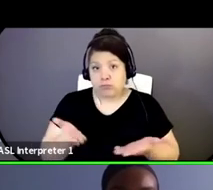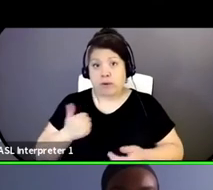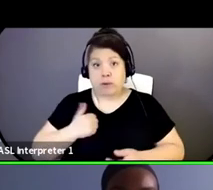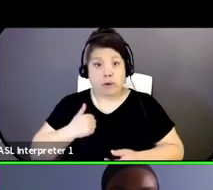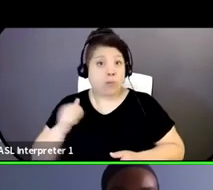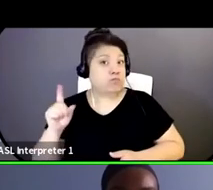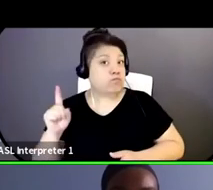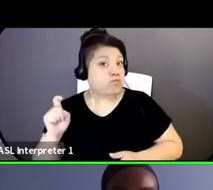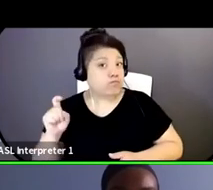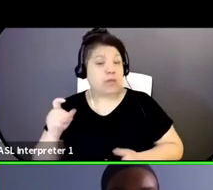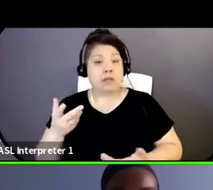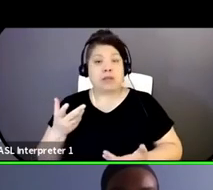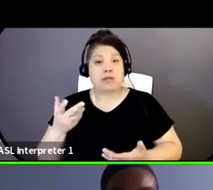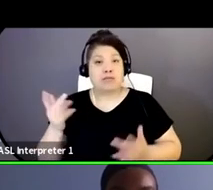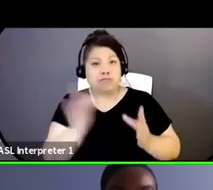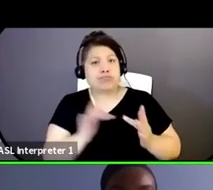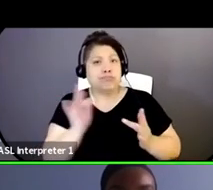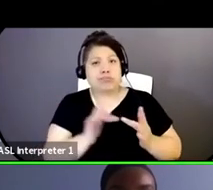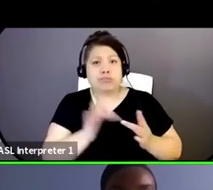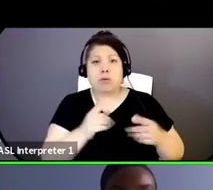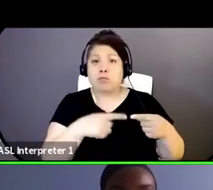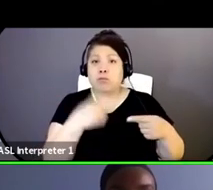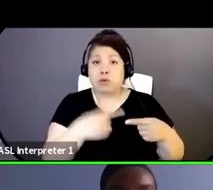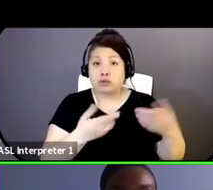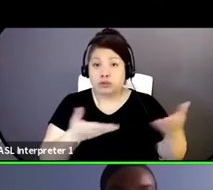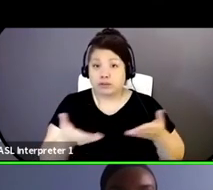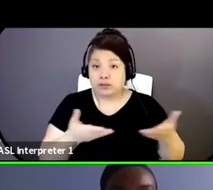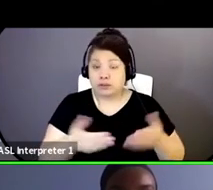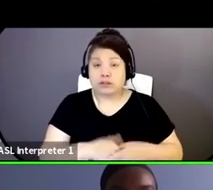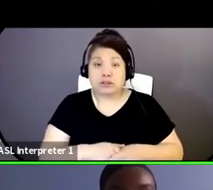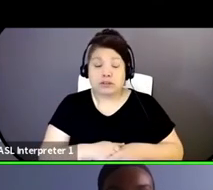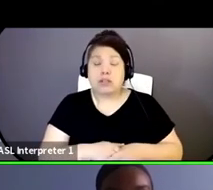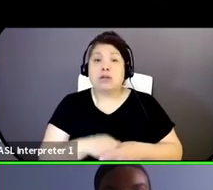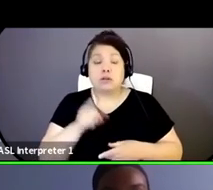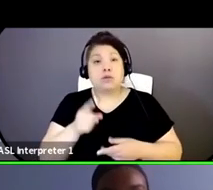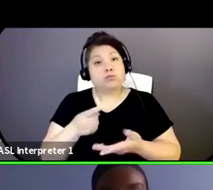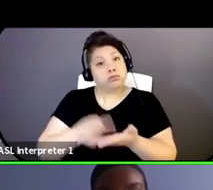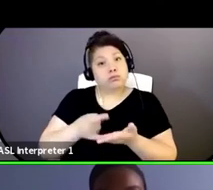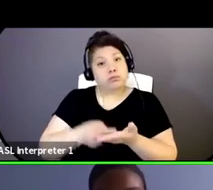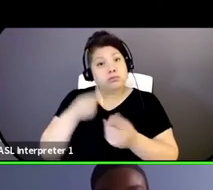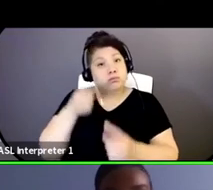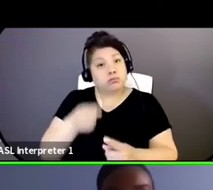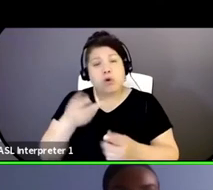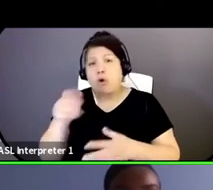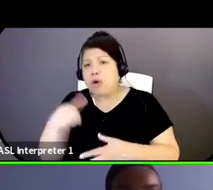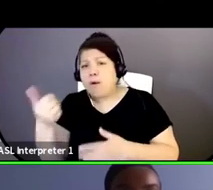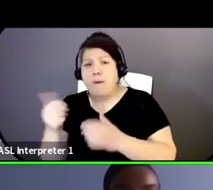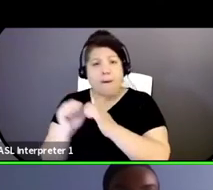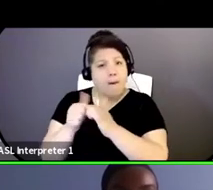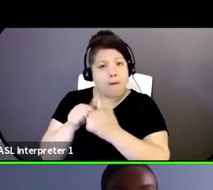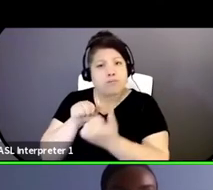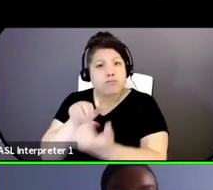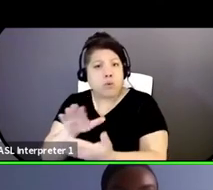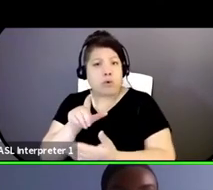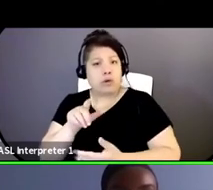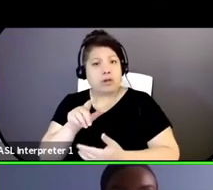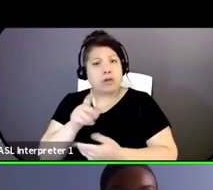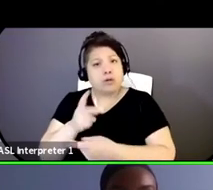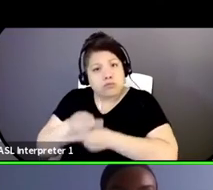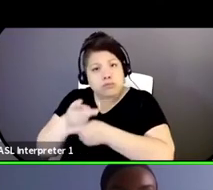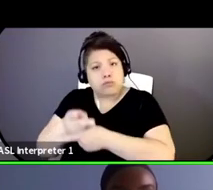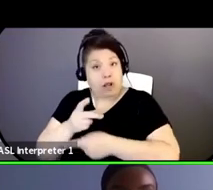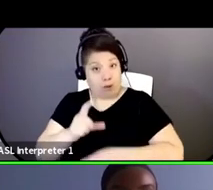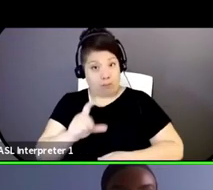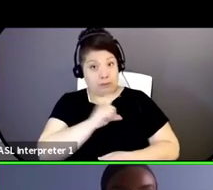I think it's really important to consider that when we're talking about community alternative policing, this doesn't only